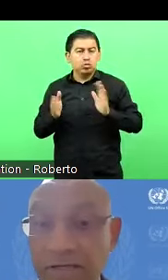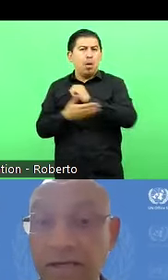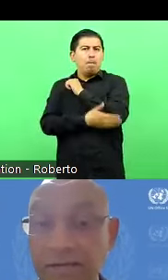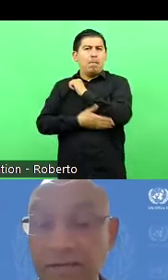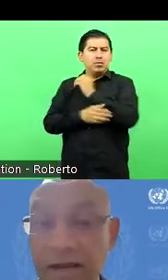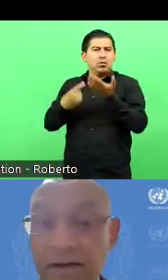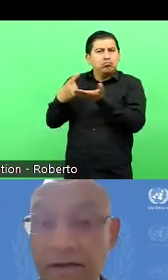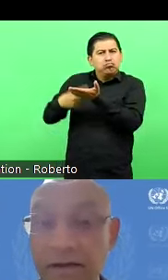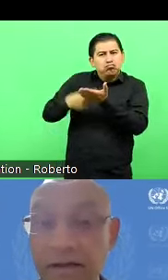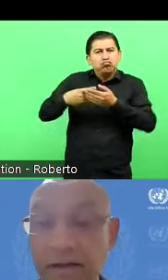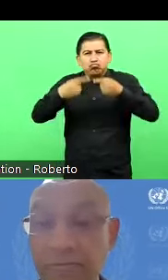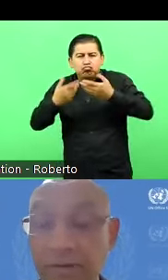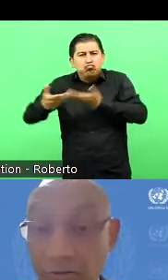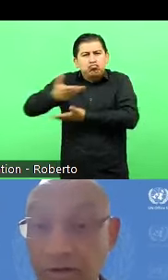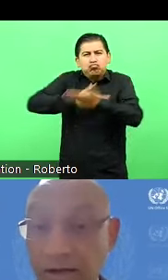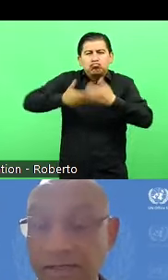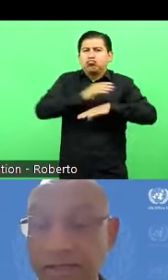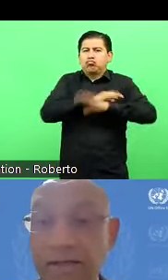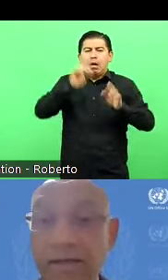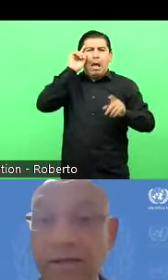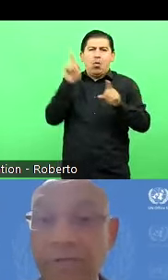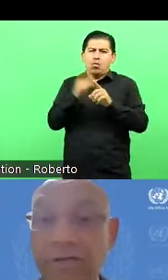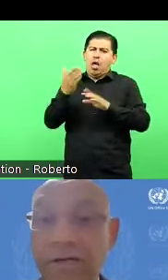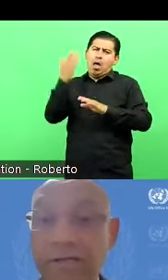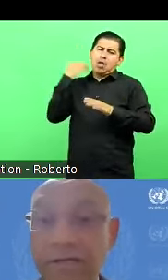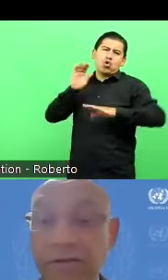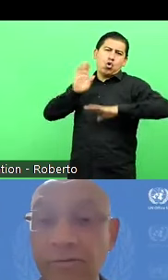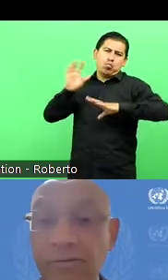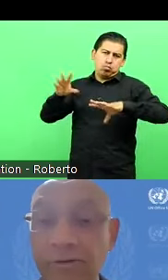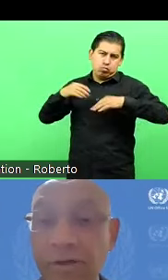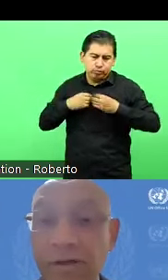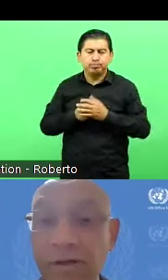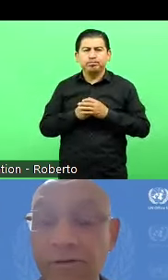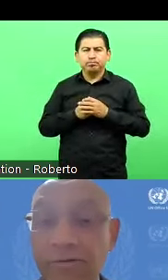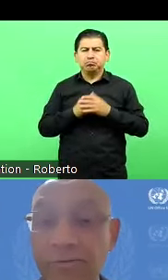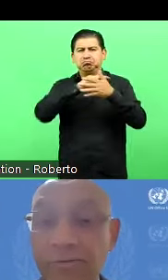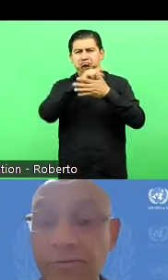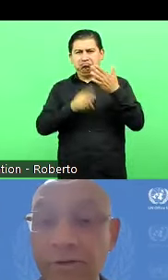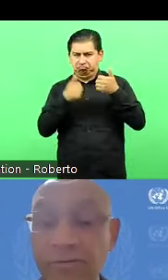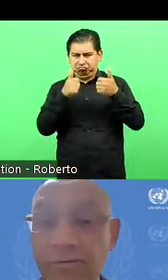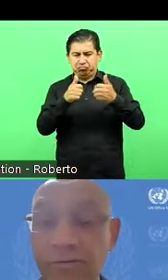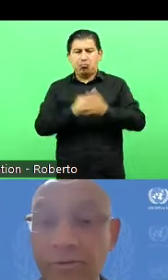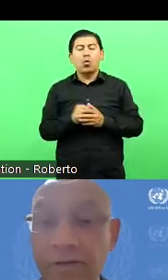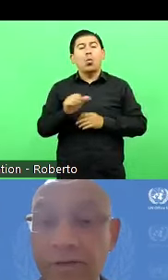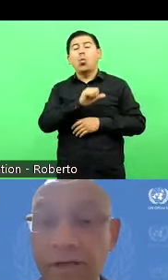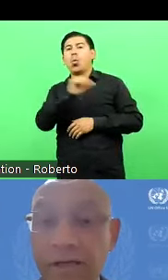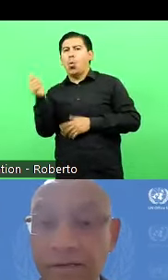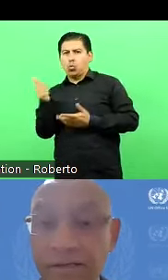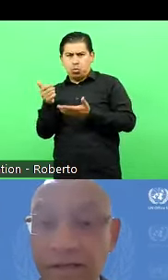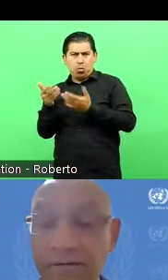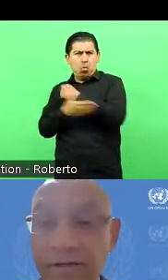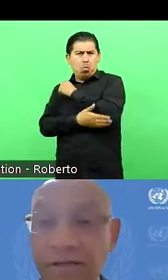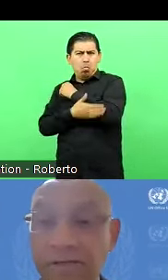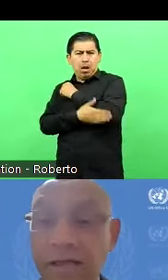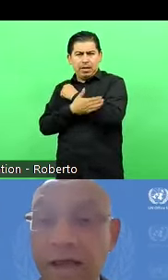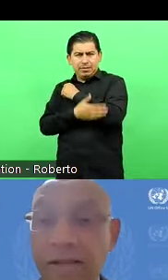indicators and without targets, which countries can use to increase